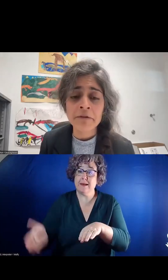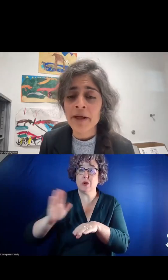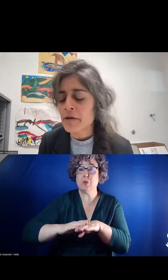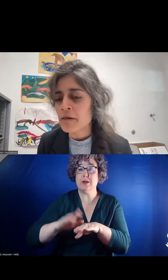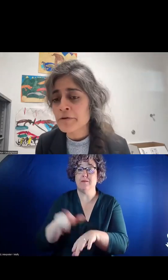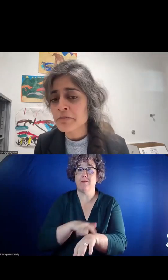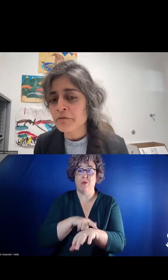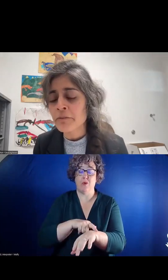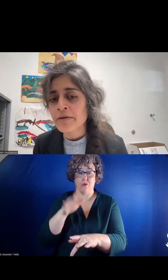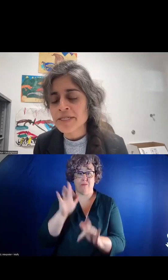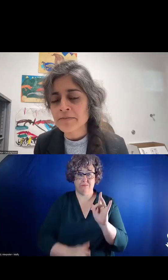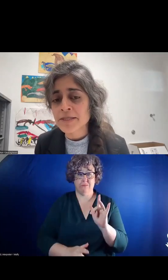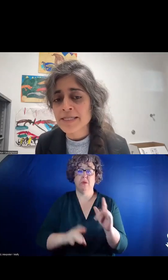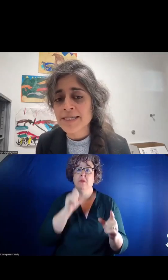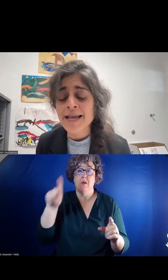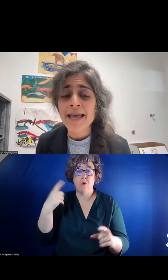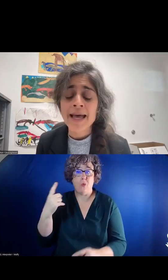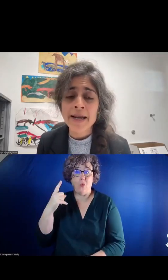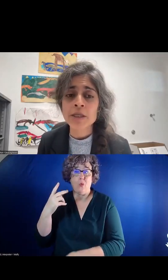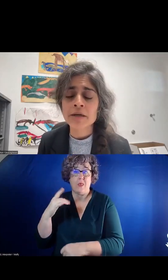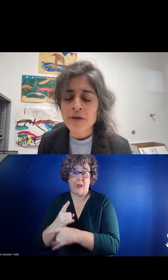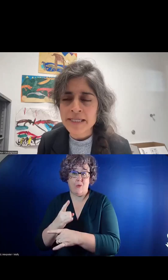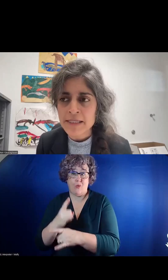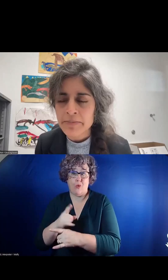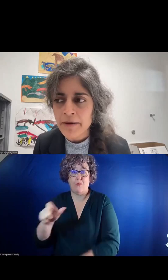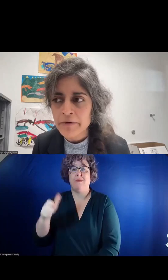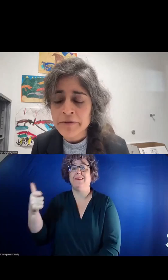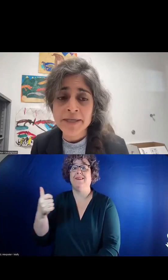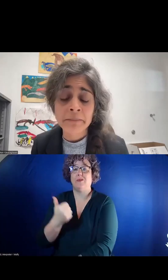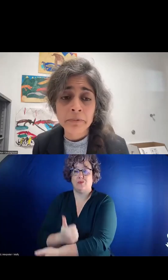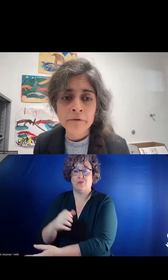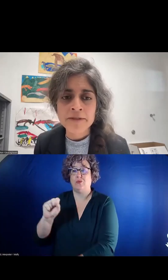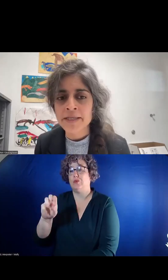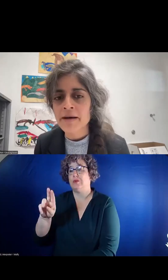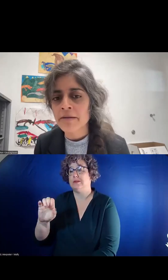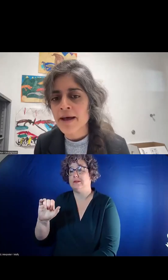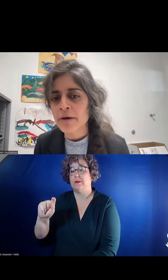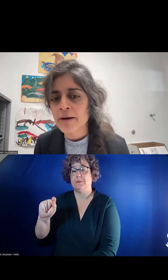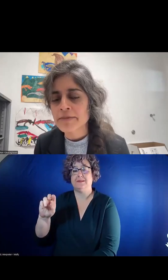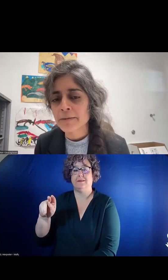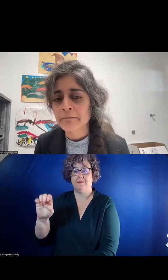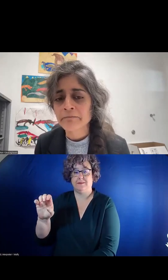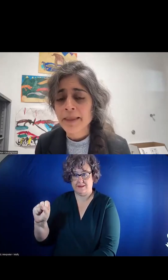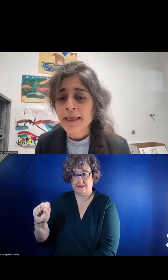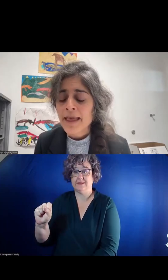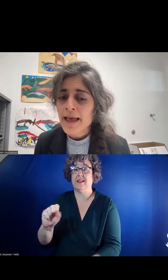only from alcohol use, but from other substances. And actually addressing tobacco use improves mental health